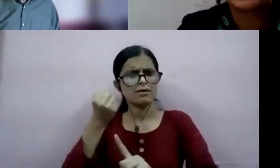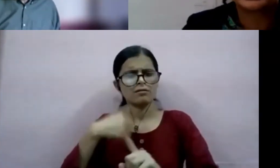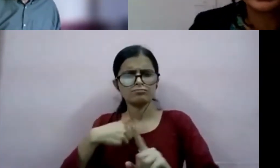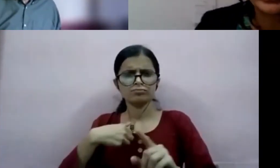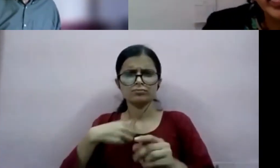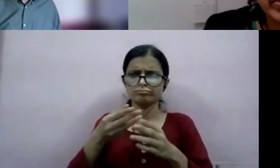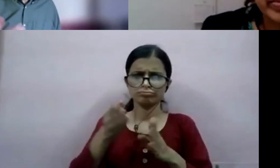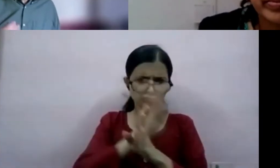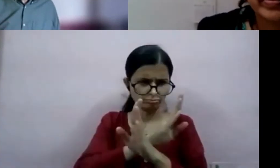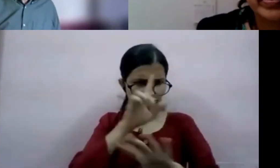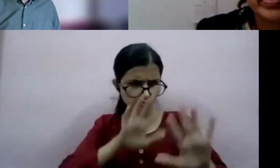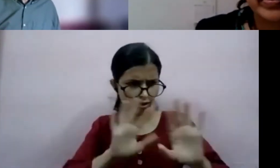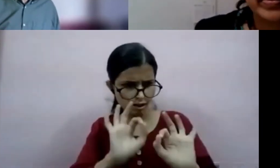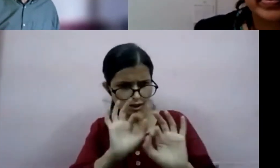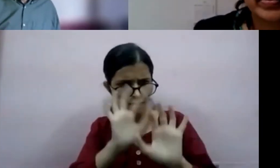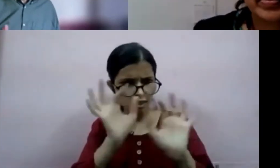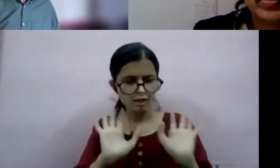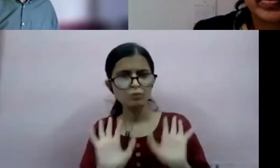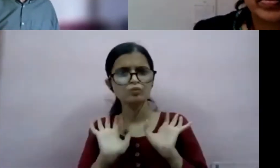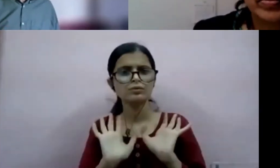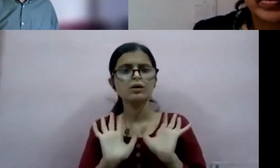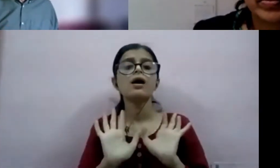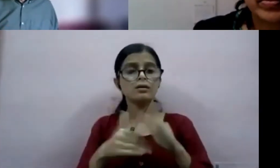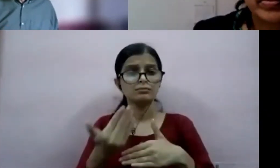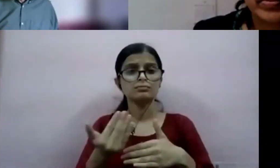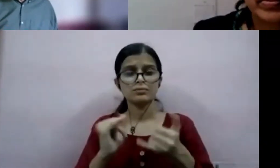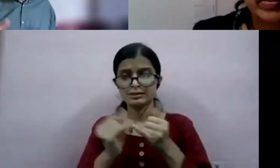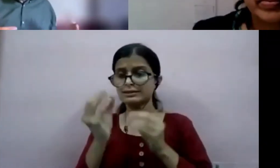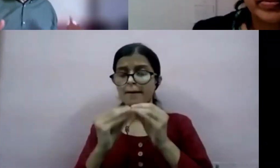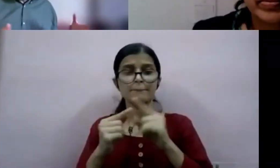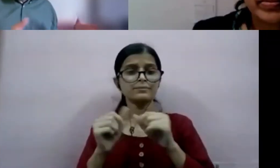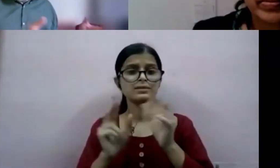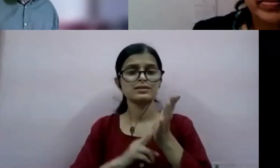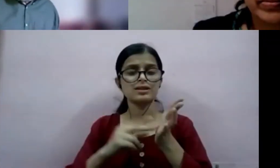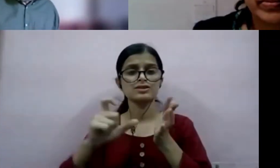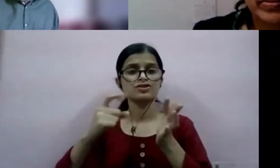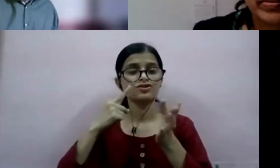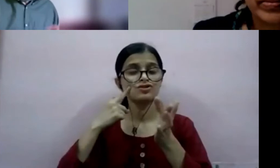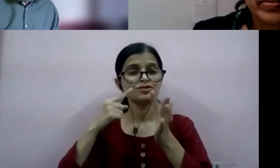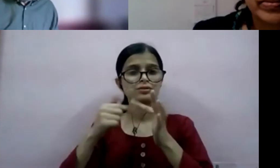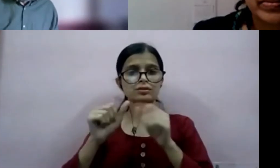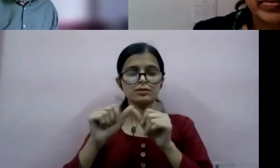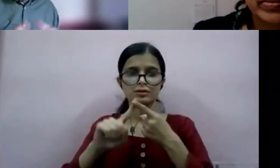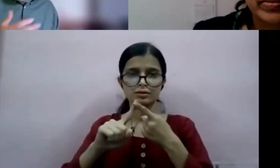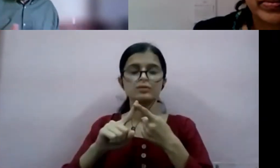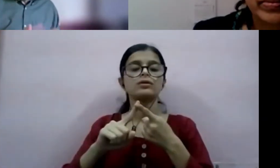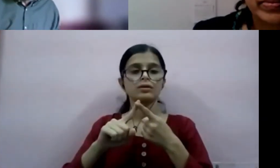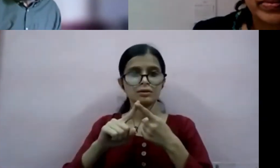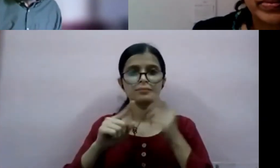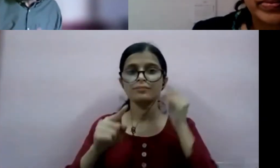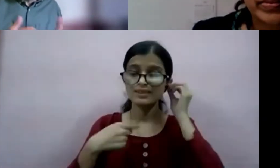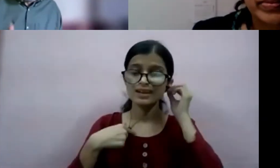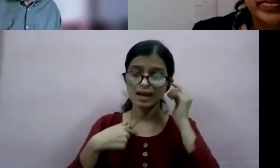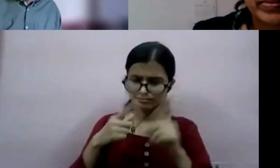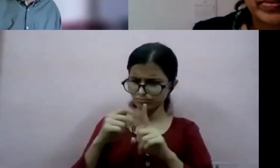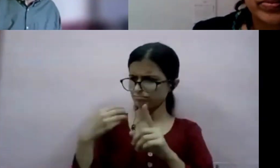my own mind. But what I have to do is I have to be able to substantiate it and show that actually I didn't just do this because of what I